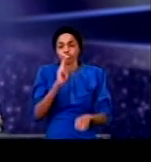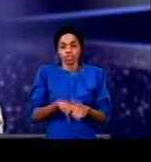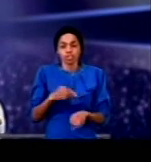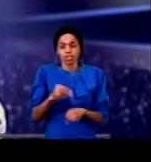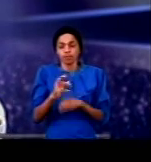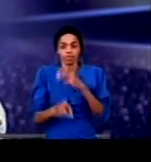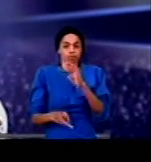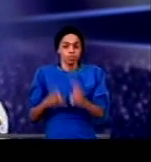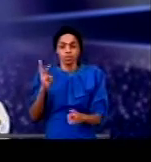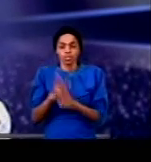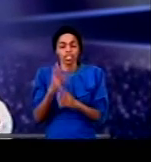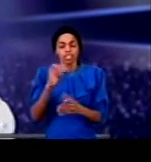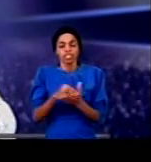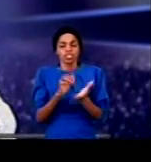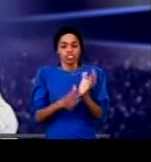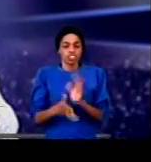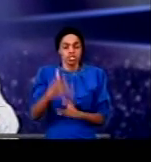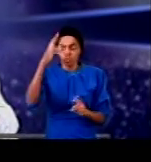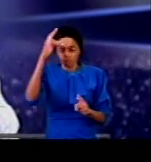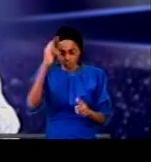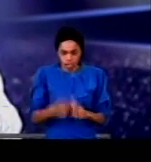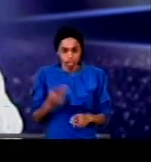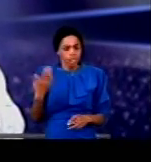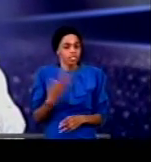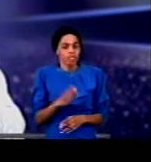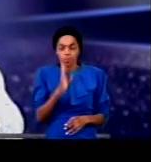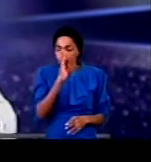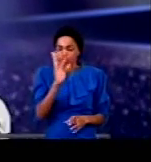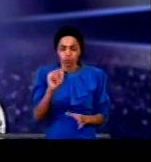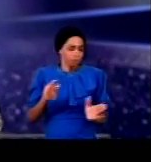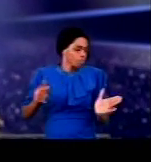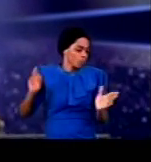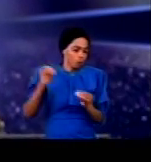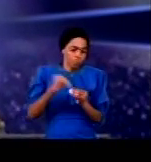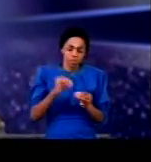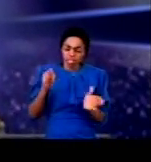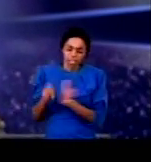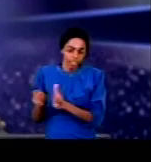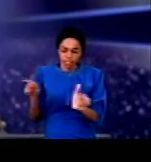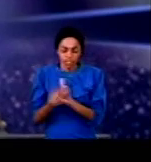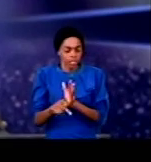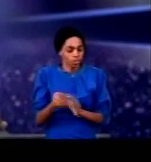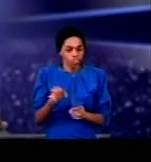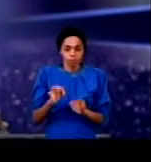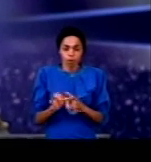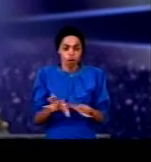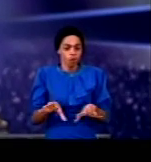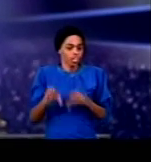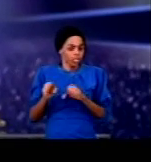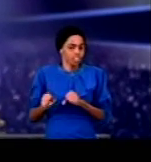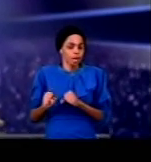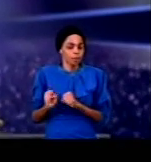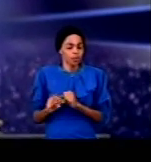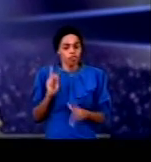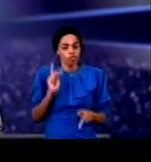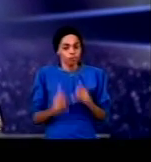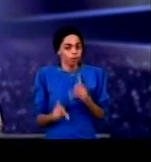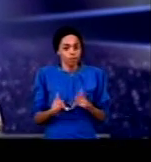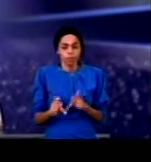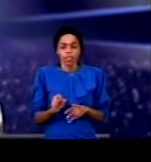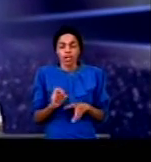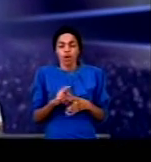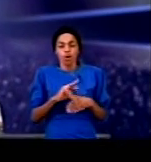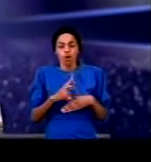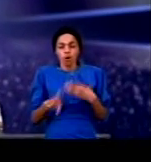There will be no kidnapping of lives. There will not be killing that are extrajudicial. Let us pray, as you have just heard recently over there in the